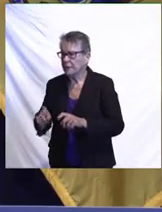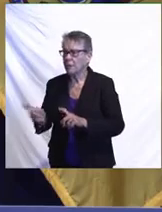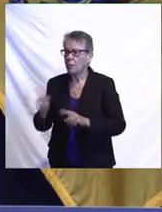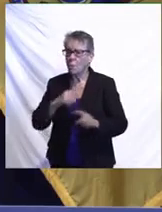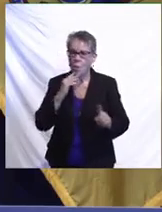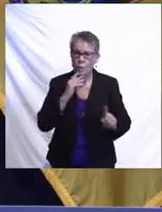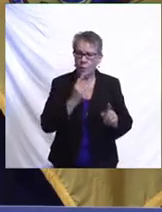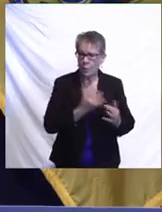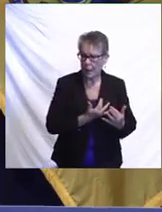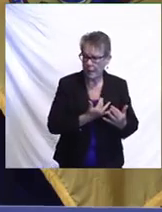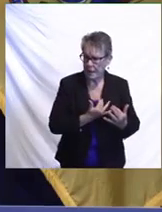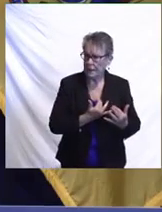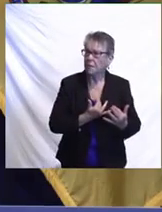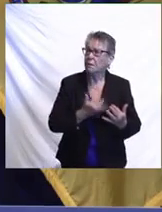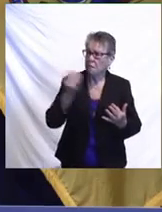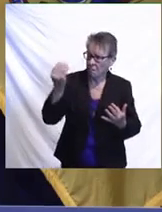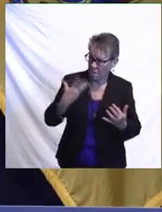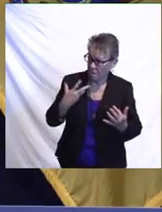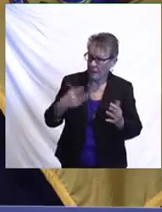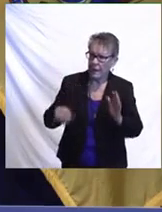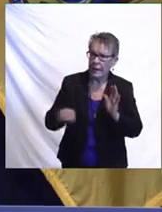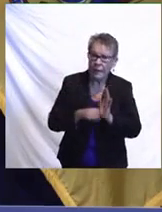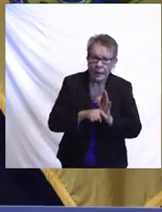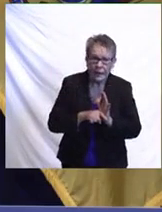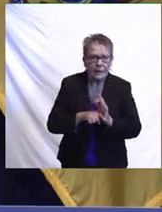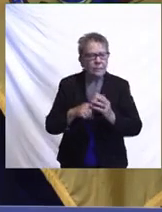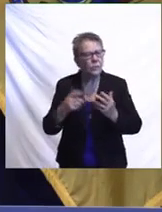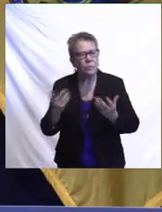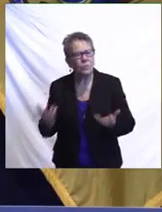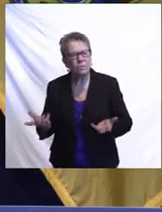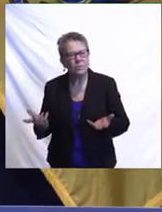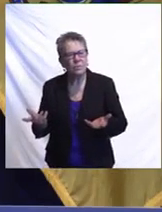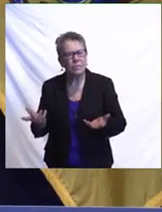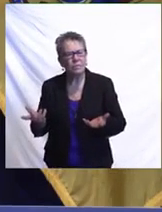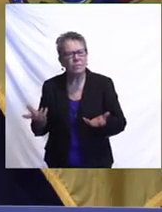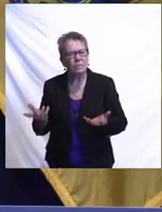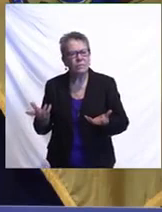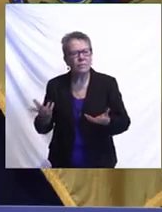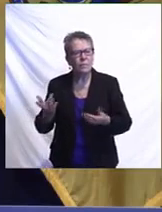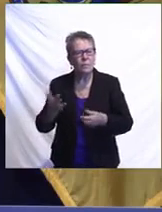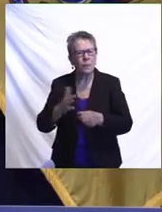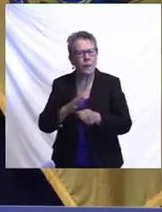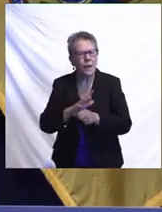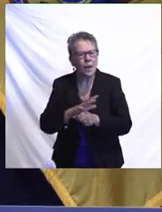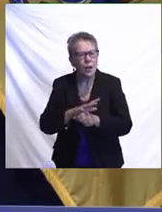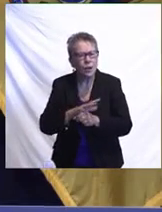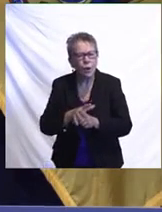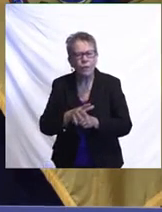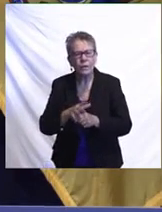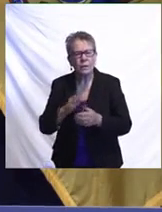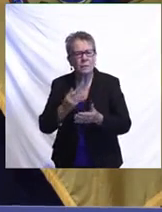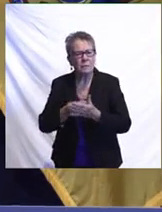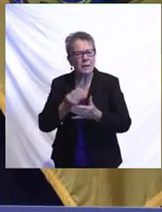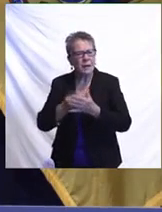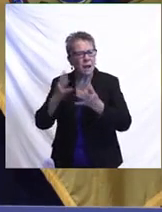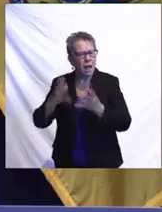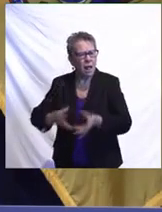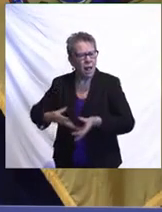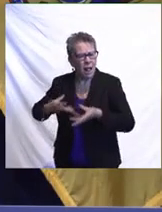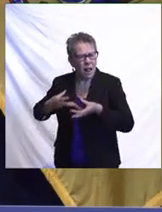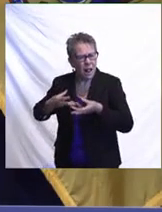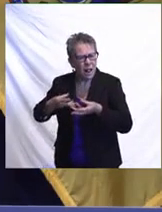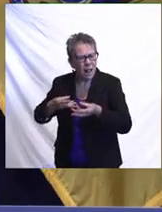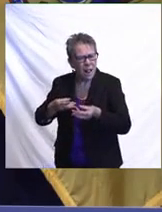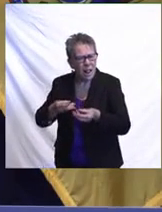COVID recovery spending, is the day after Thanksgiving, when people are traveling or with family, really the best time to make such a large